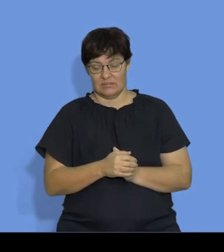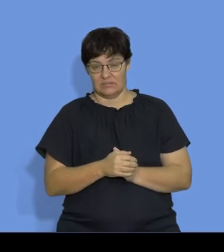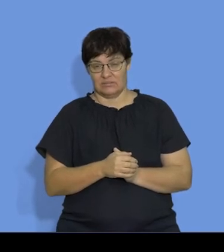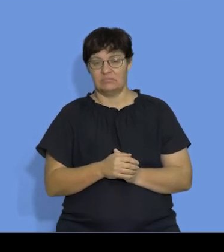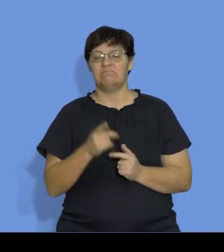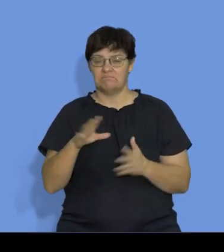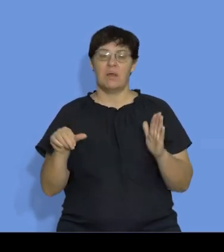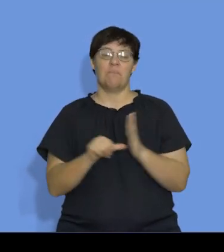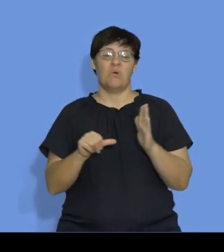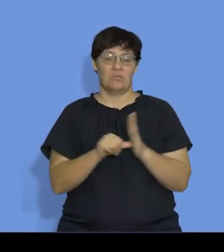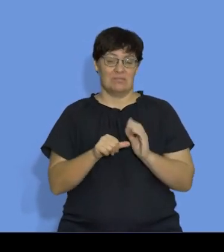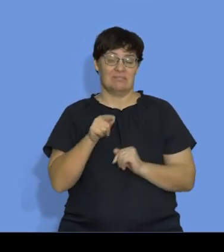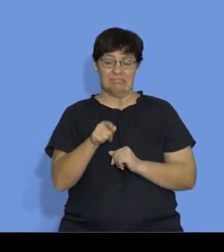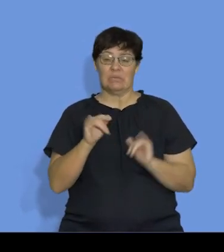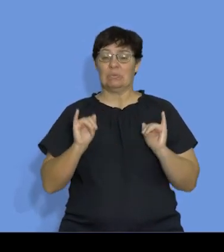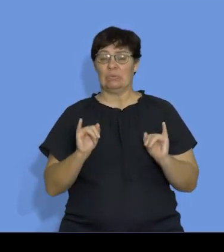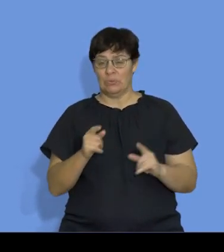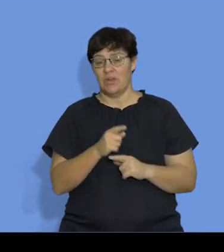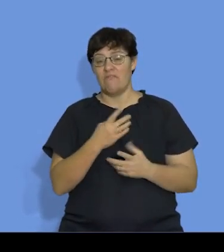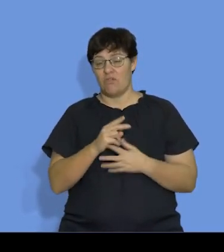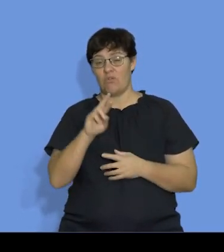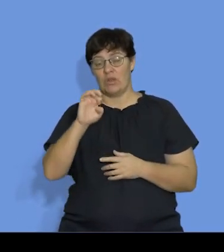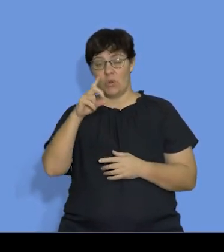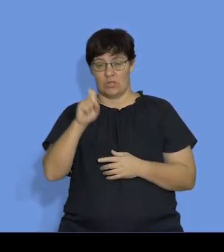critical component of redox reactions.